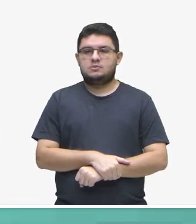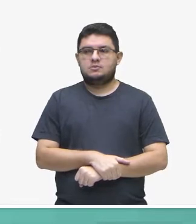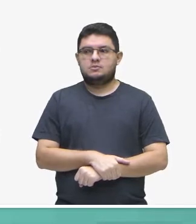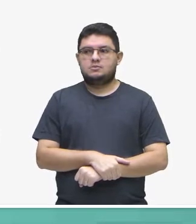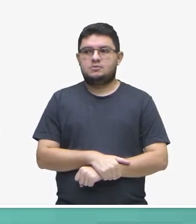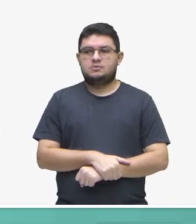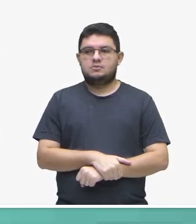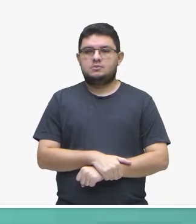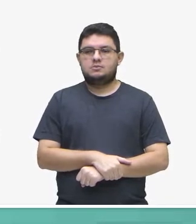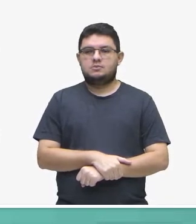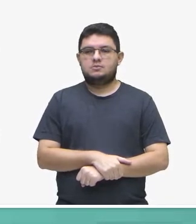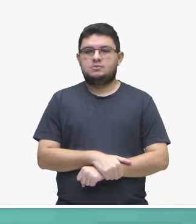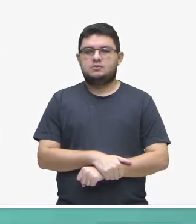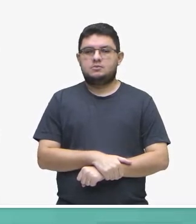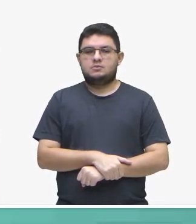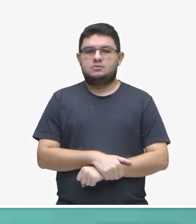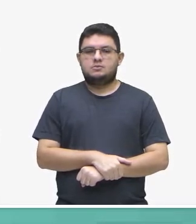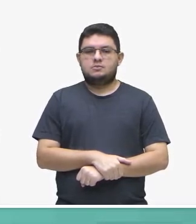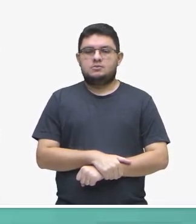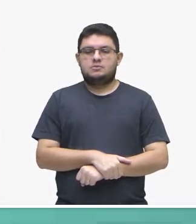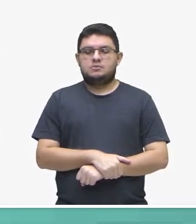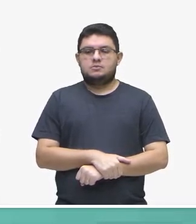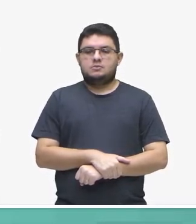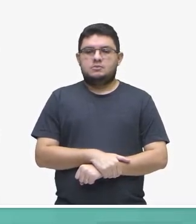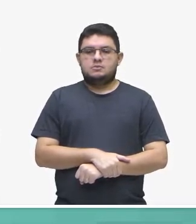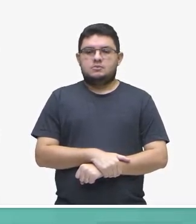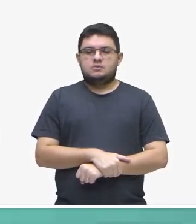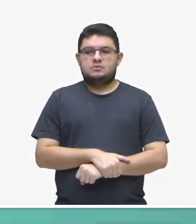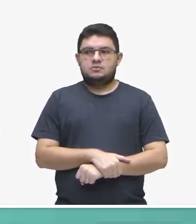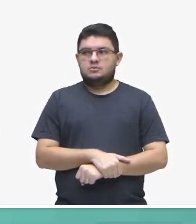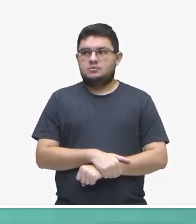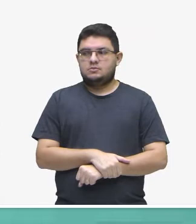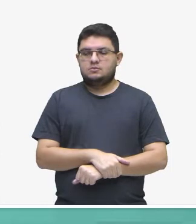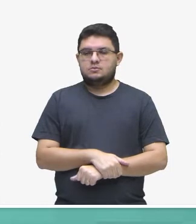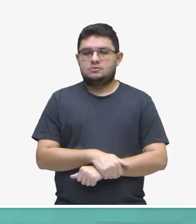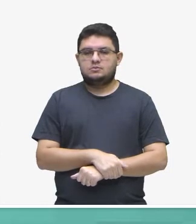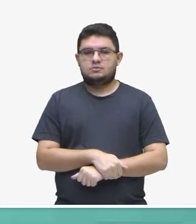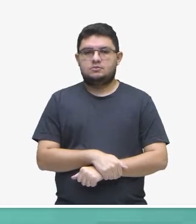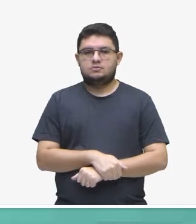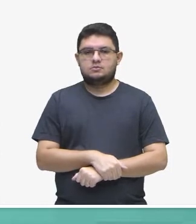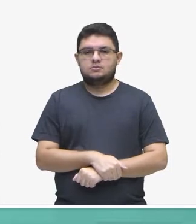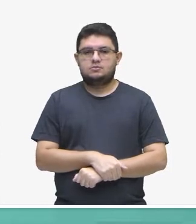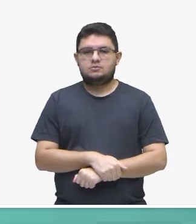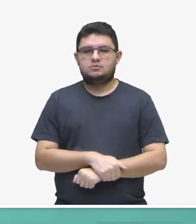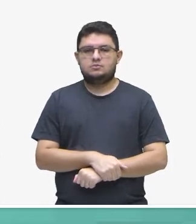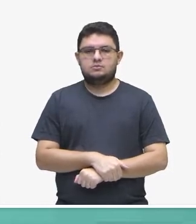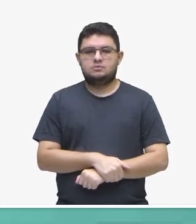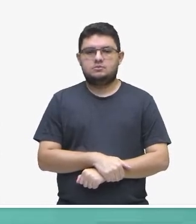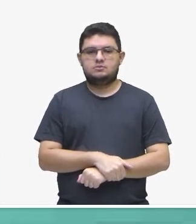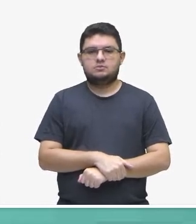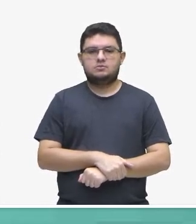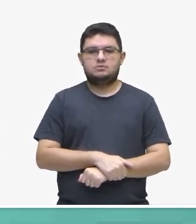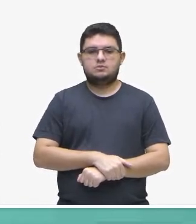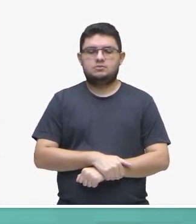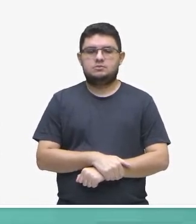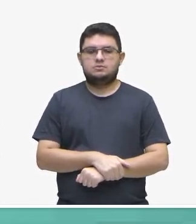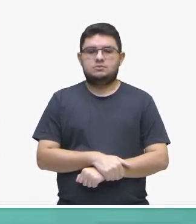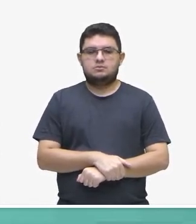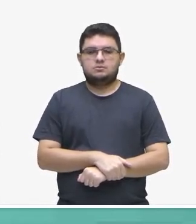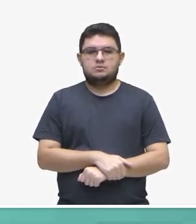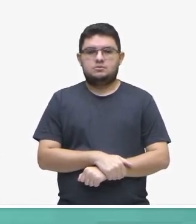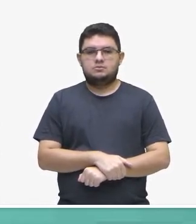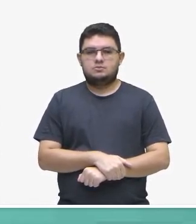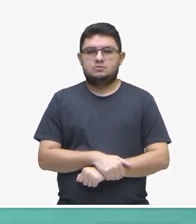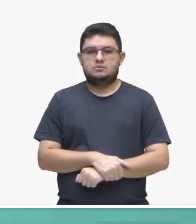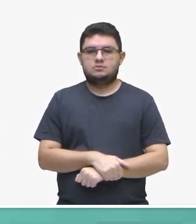you? Oh, it has really changed a lot. I'm totally calmer and more patient.